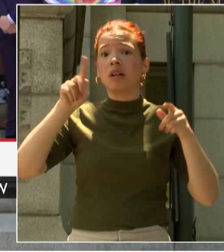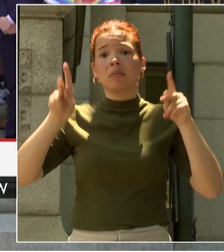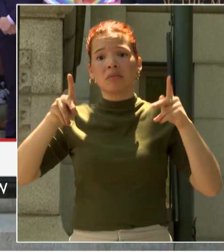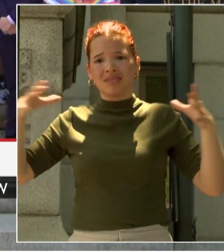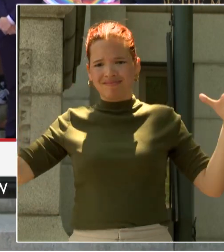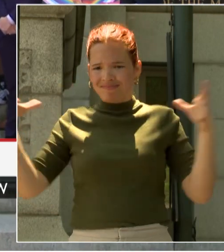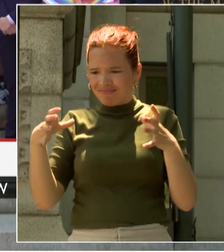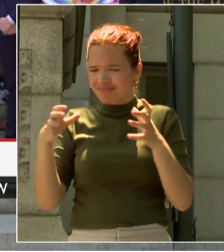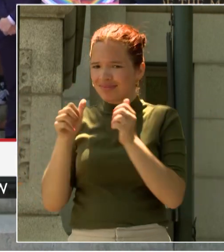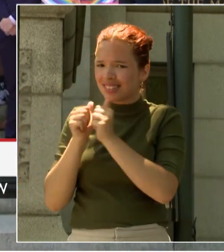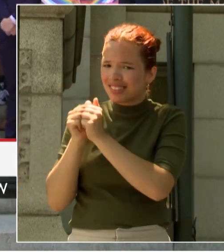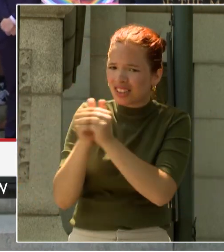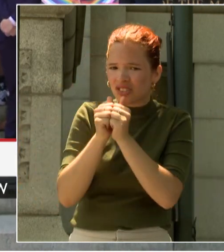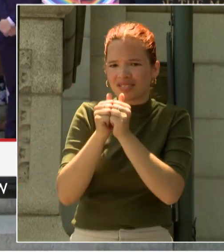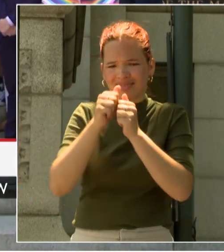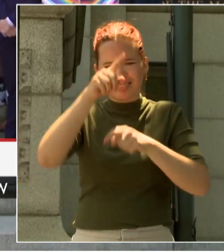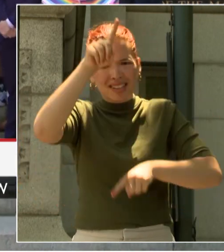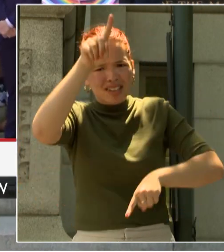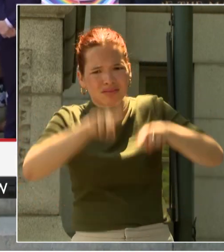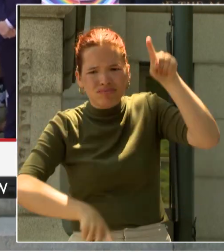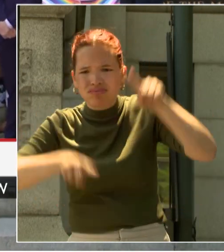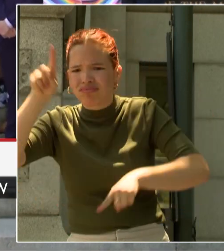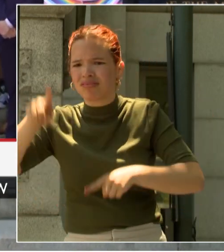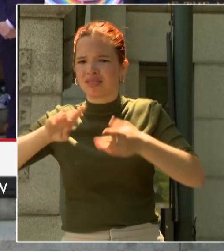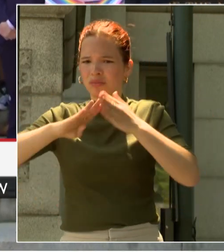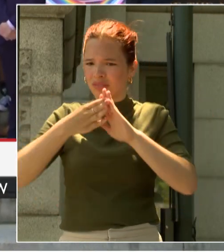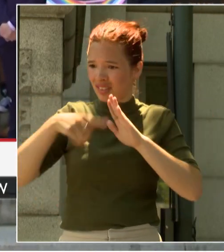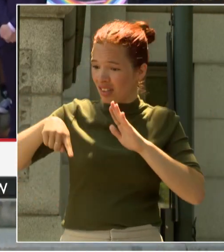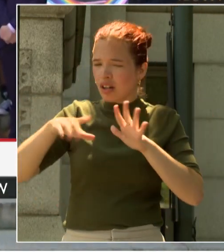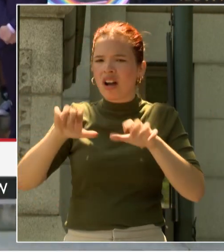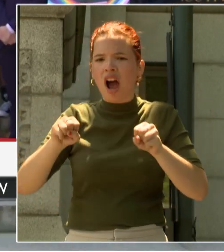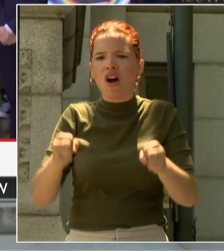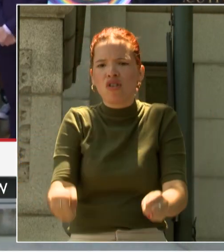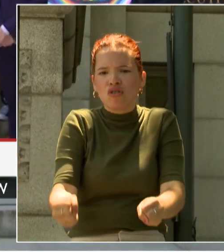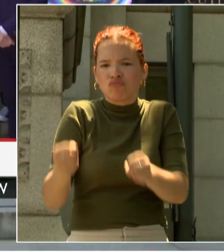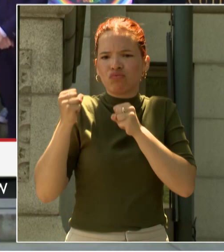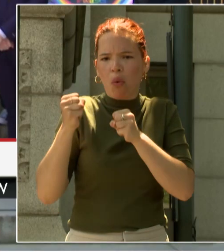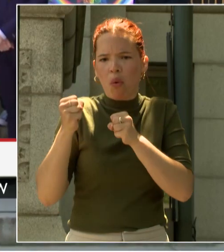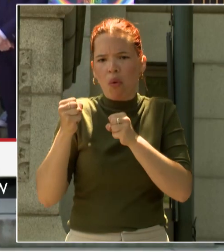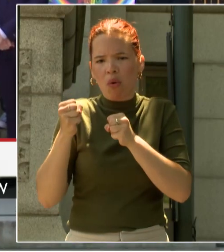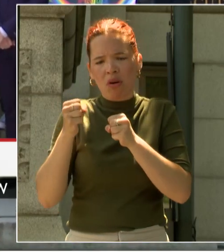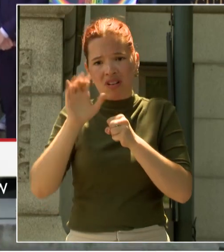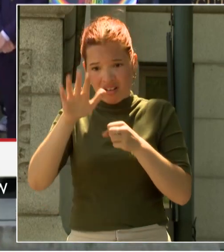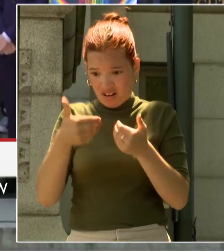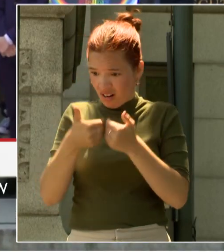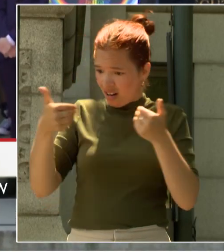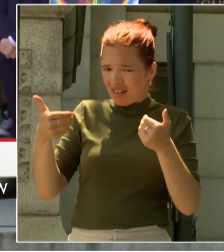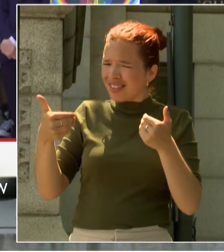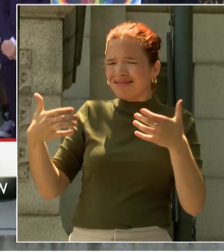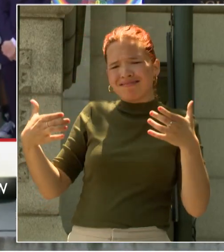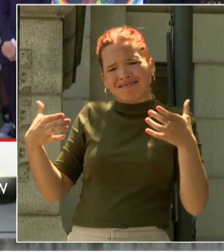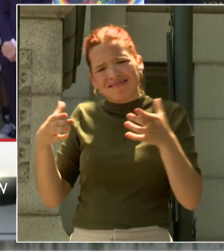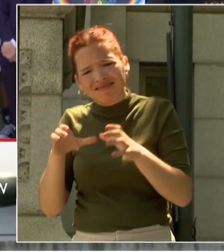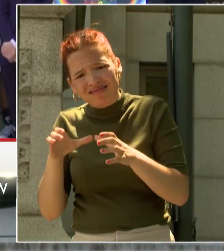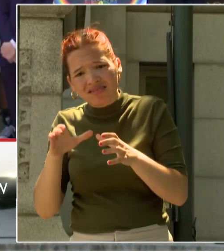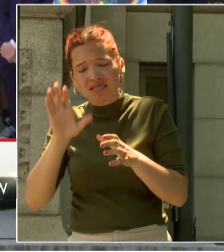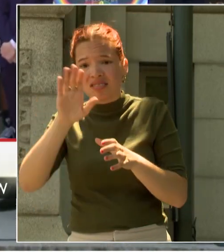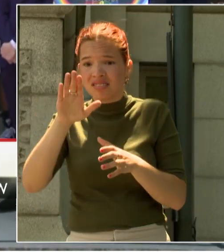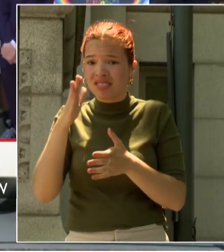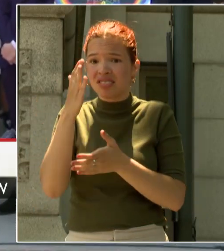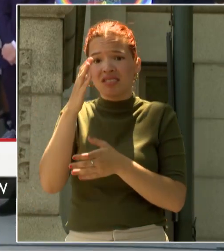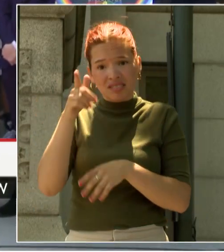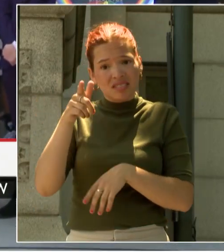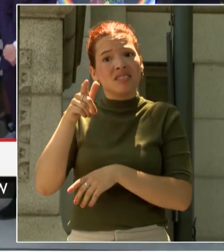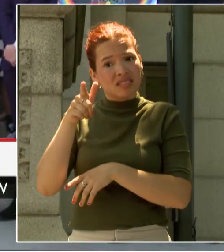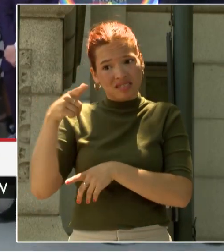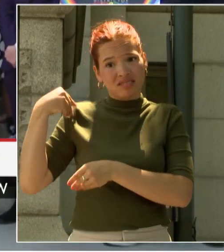even stronger and better than when we're by ourselves. As your elected independent Attorney General, as a third-generation